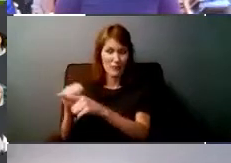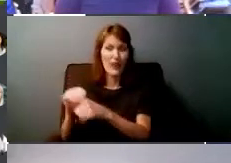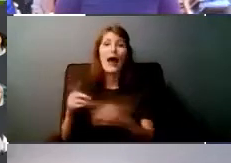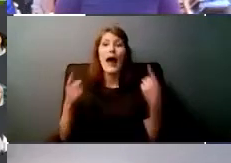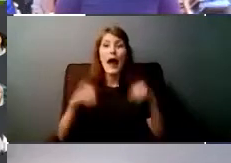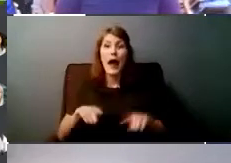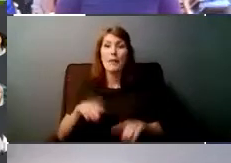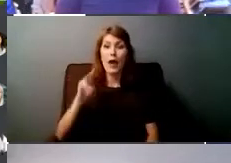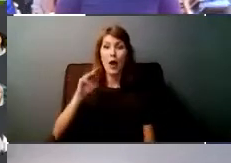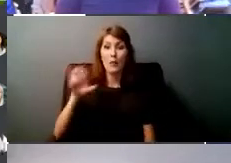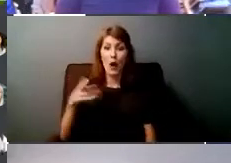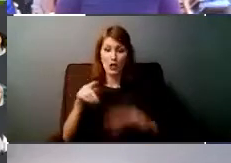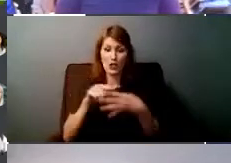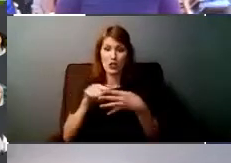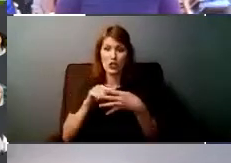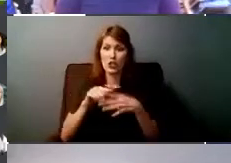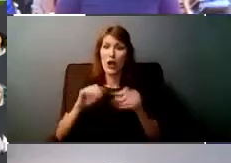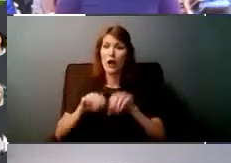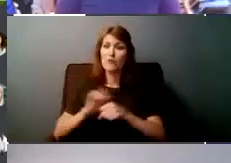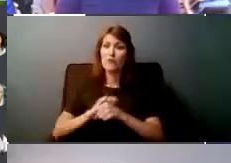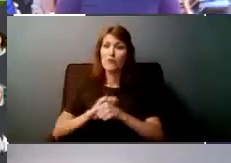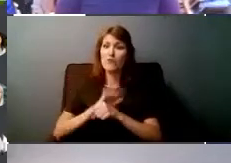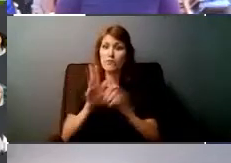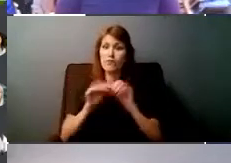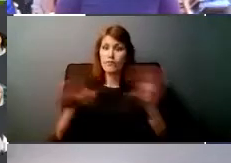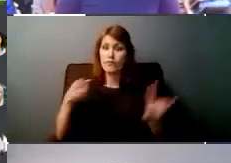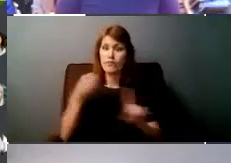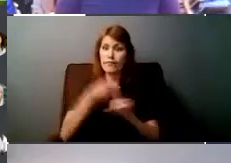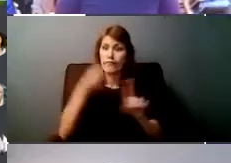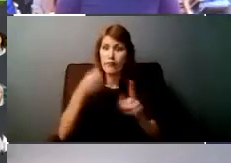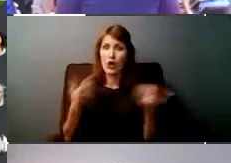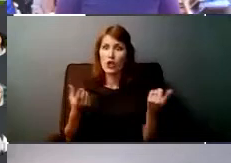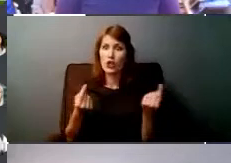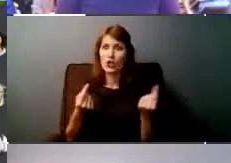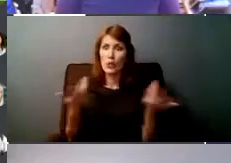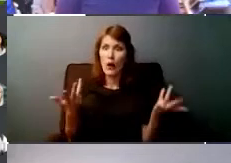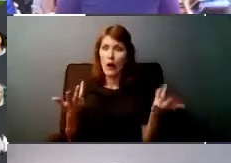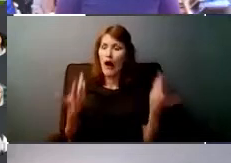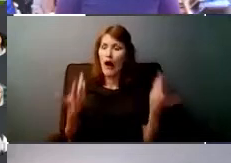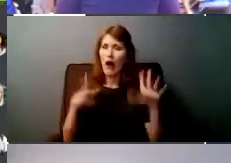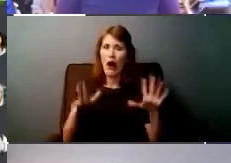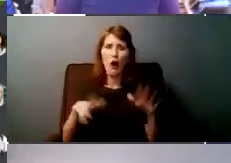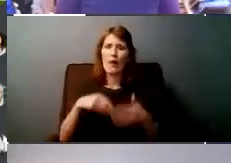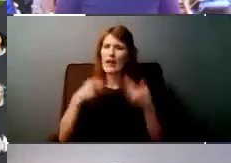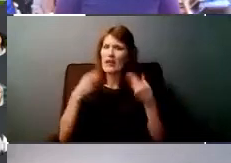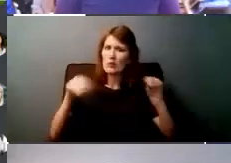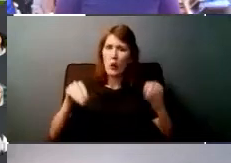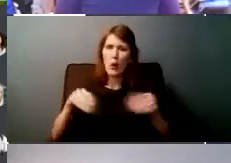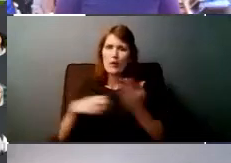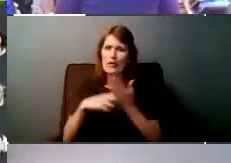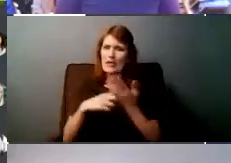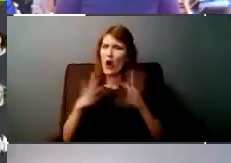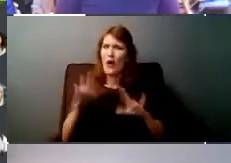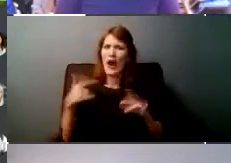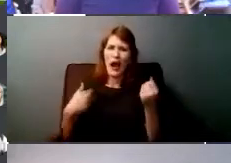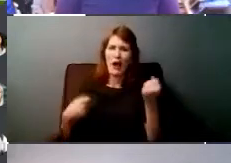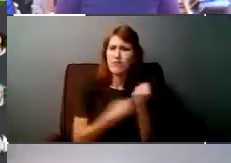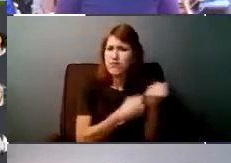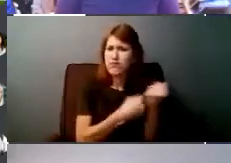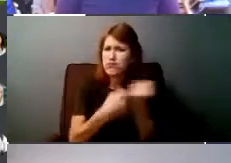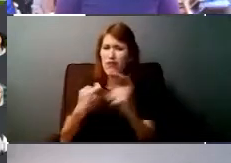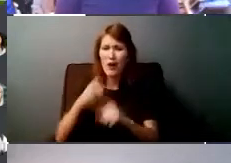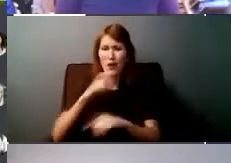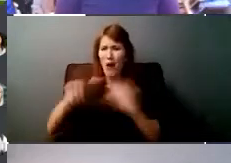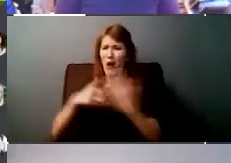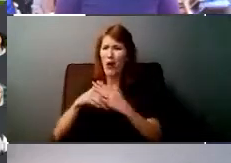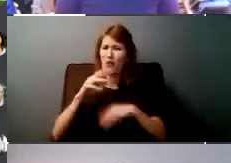pandemic hits. So, what are they to do? They've already sold a lot of tickets. They've already had backing from global sponsors. They have the love